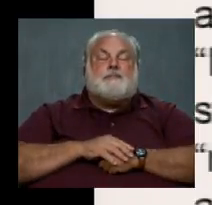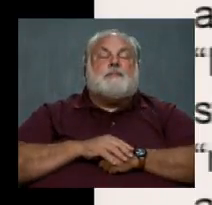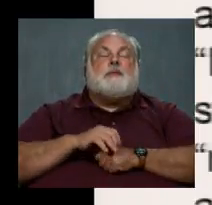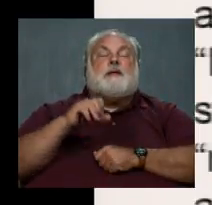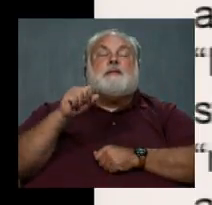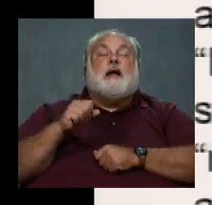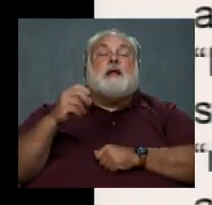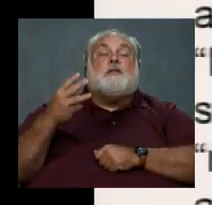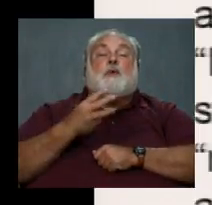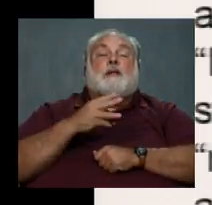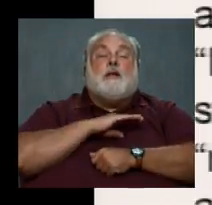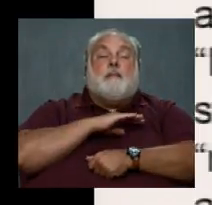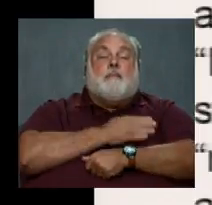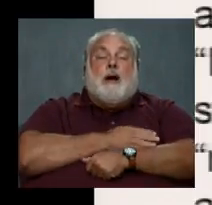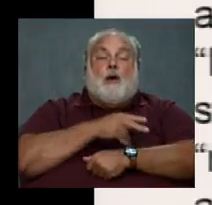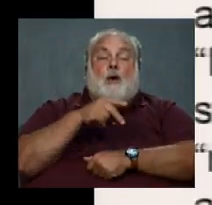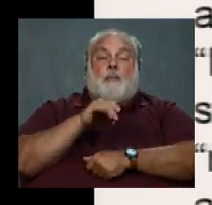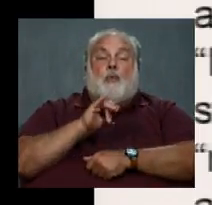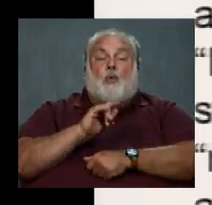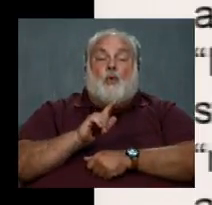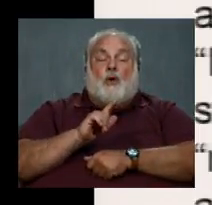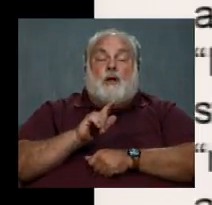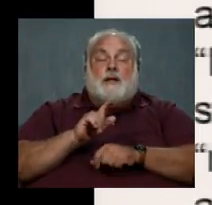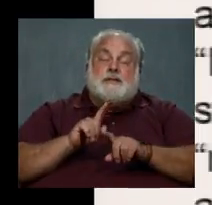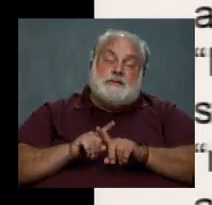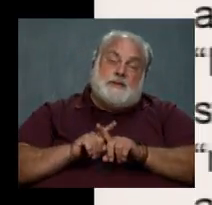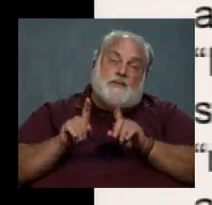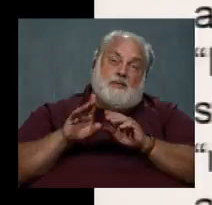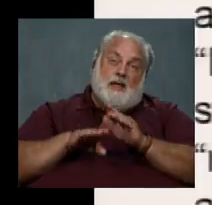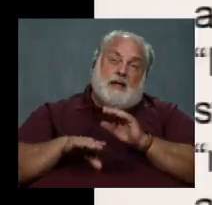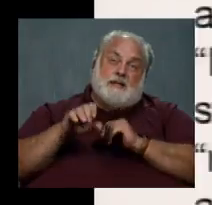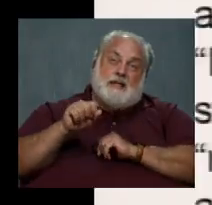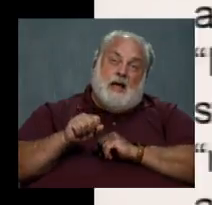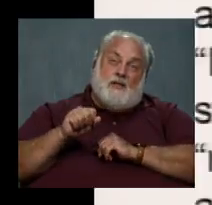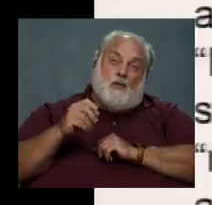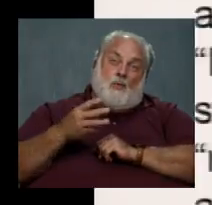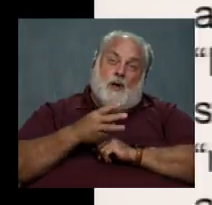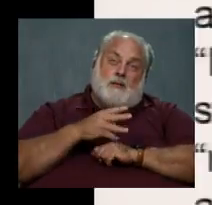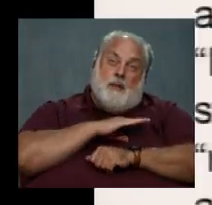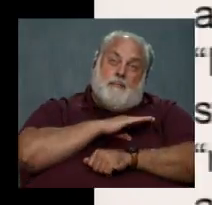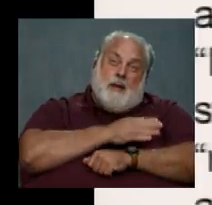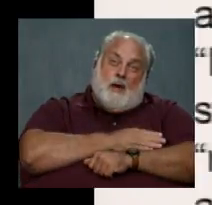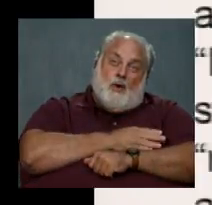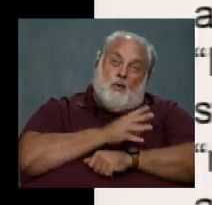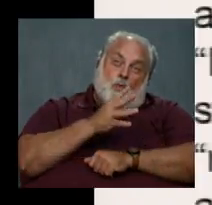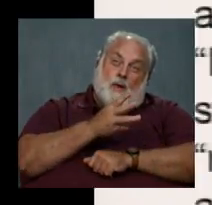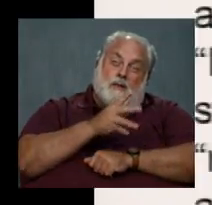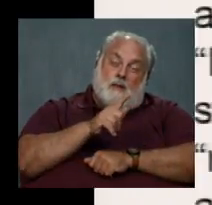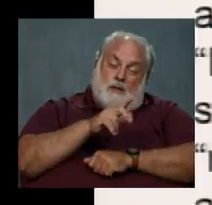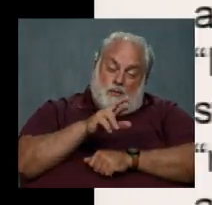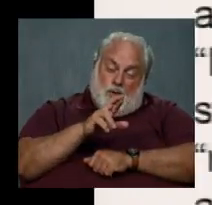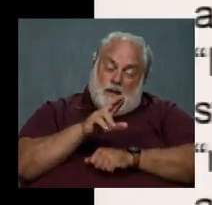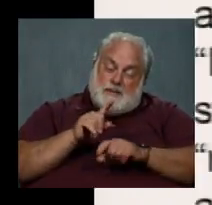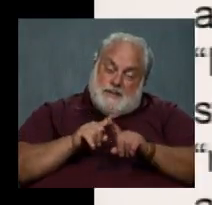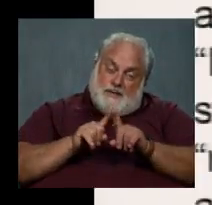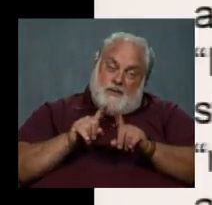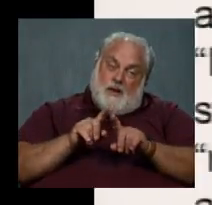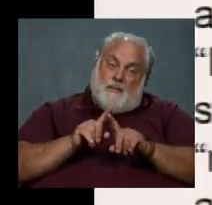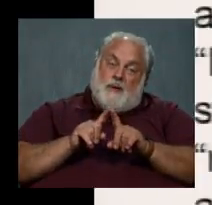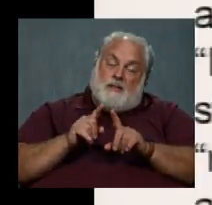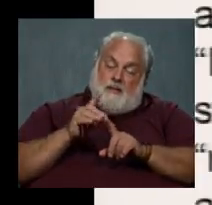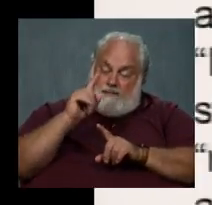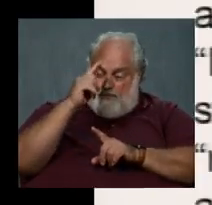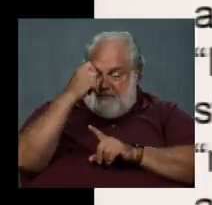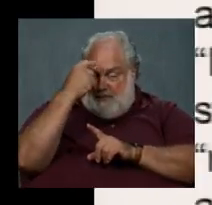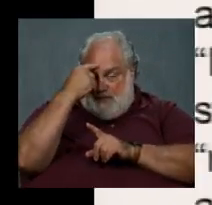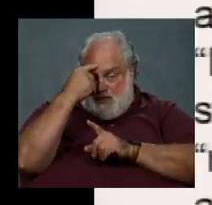Southwest Power Pool which is different than the Southwest Power out in West Little Rock, so just know that. But the federal regulatory